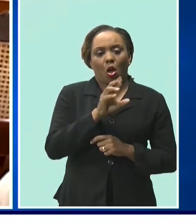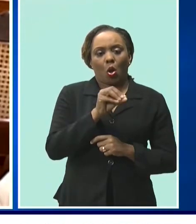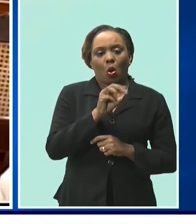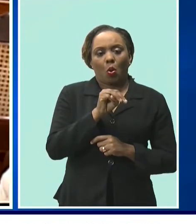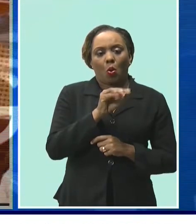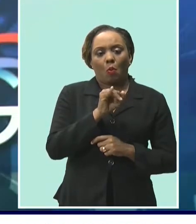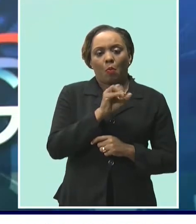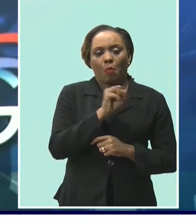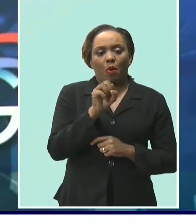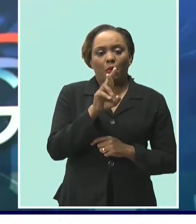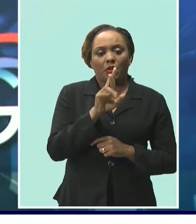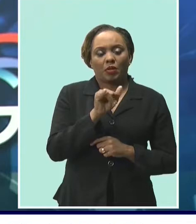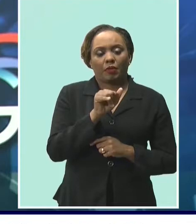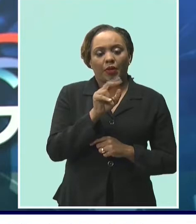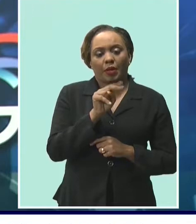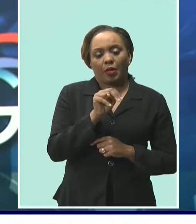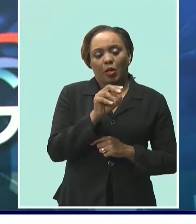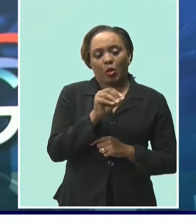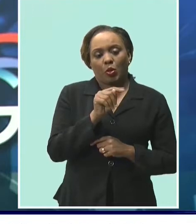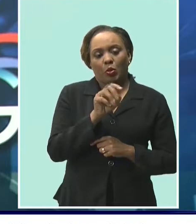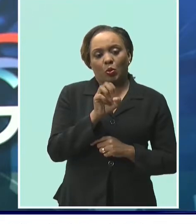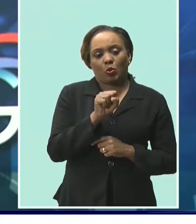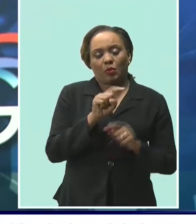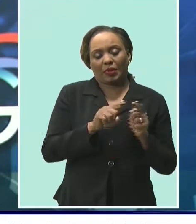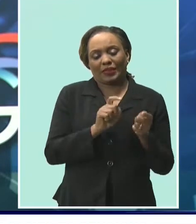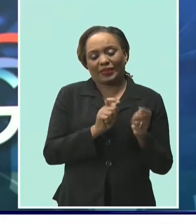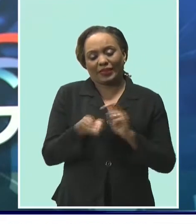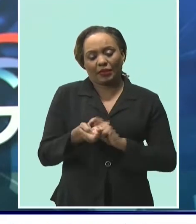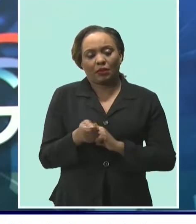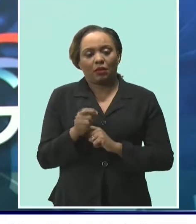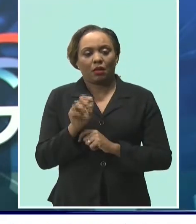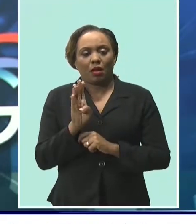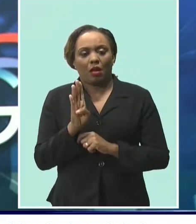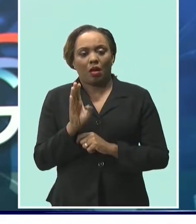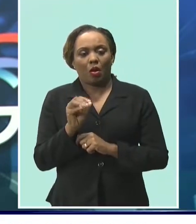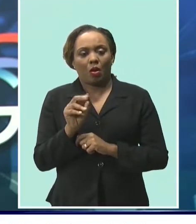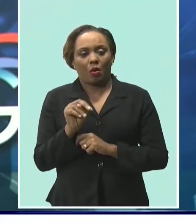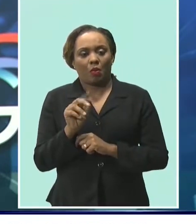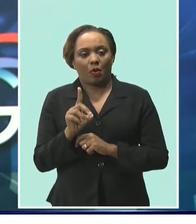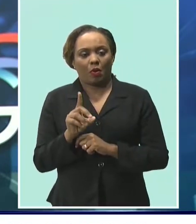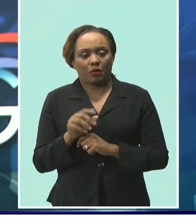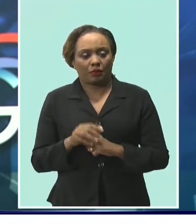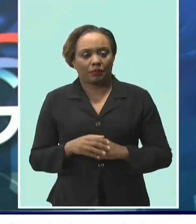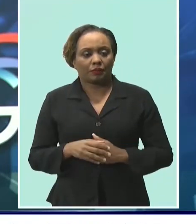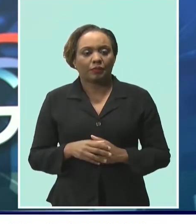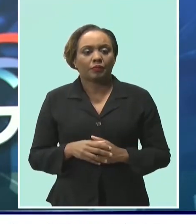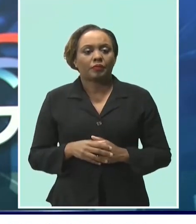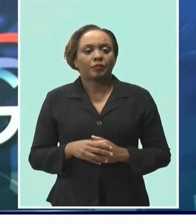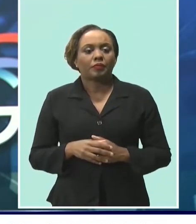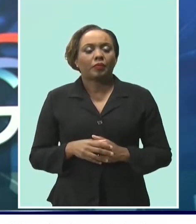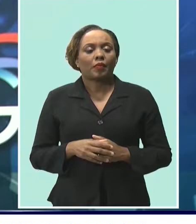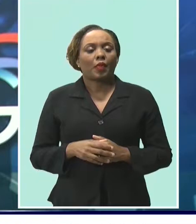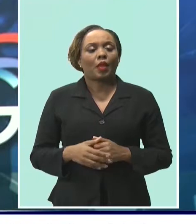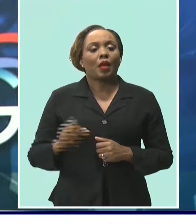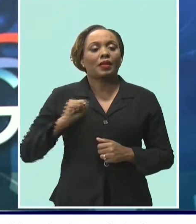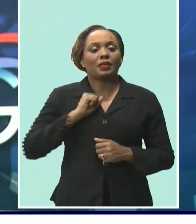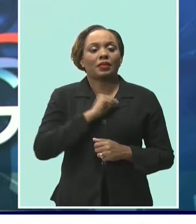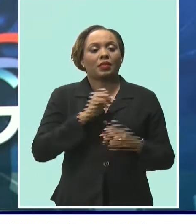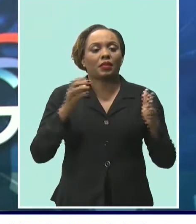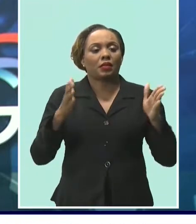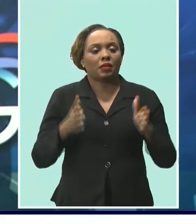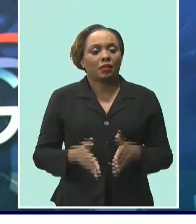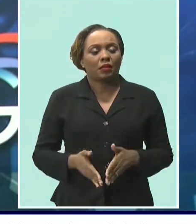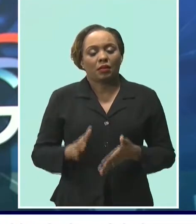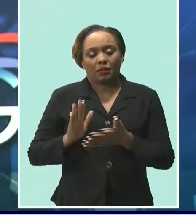bond. Opposition Senator Caswell Franklin has lauded government's efforts to honor pension plan assistance for 68